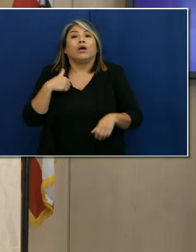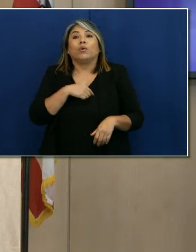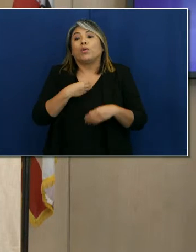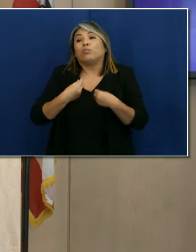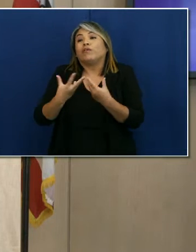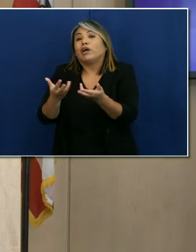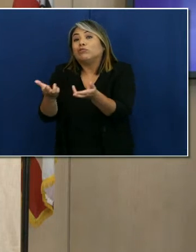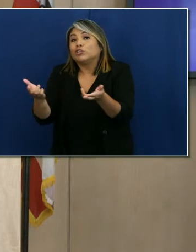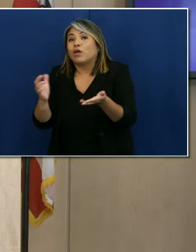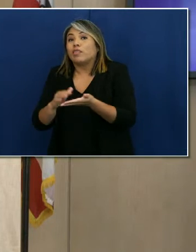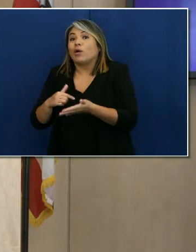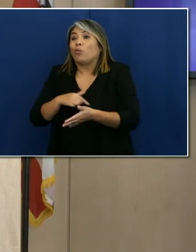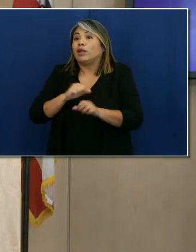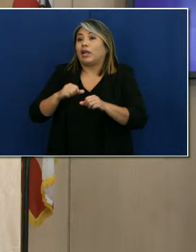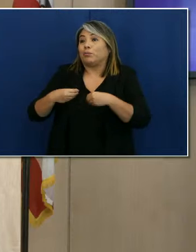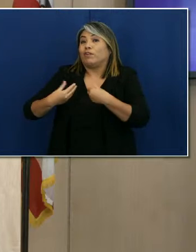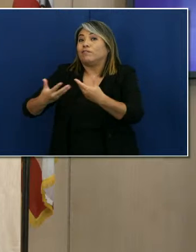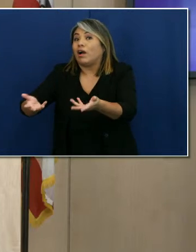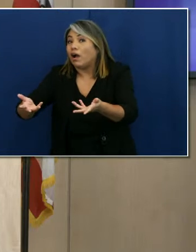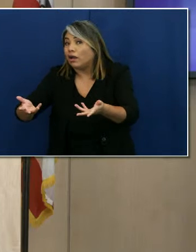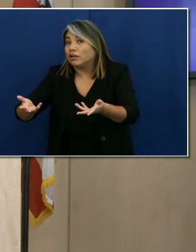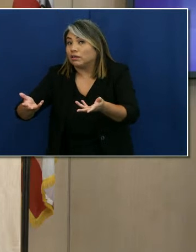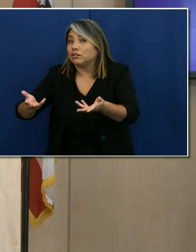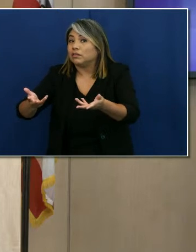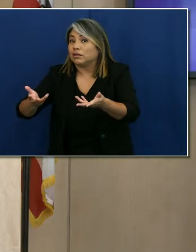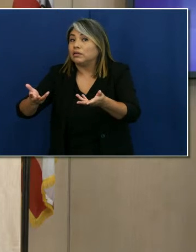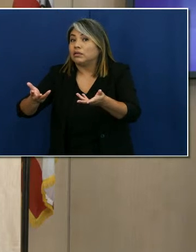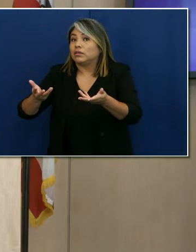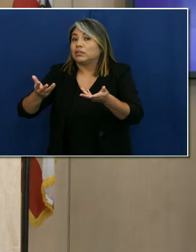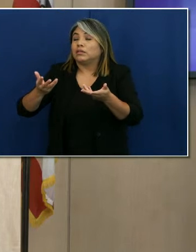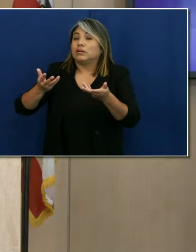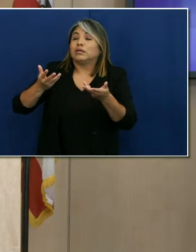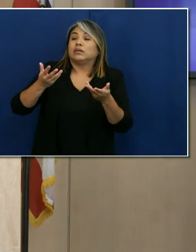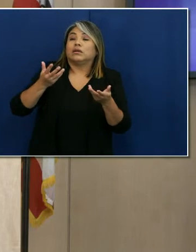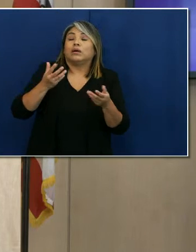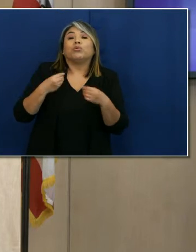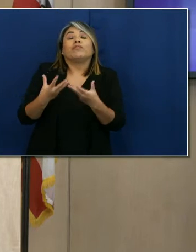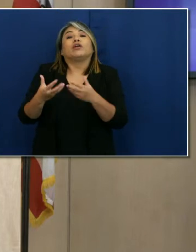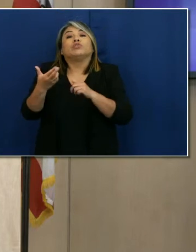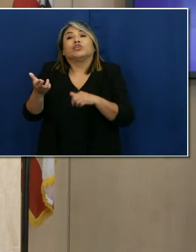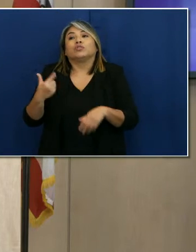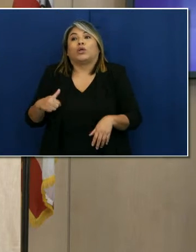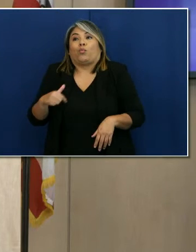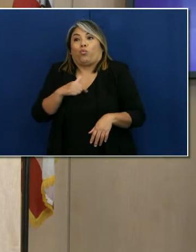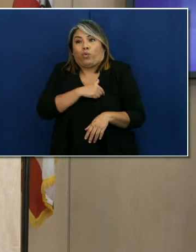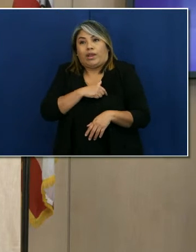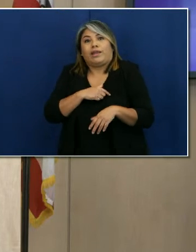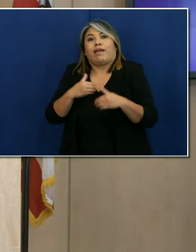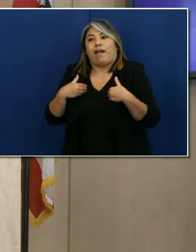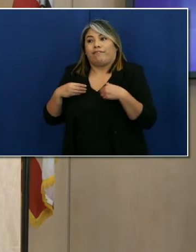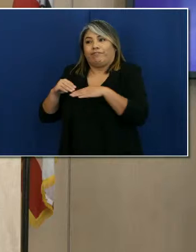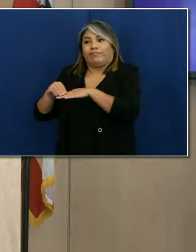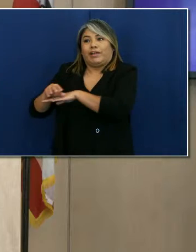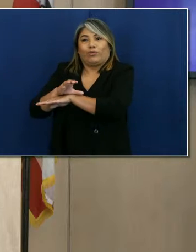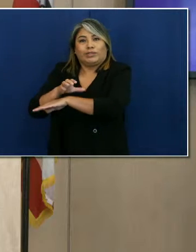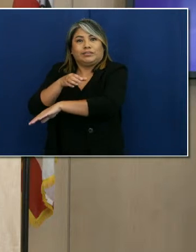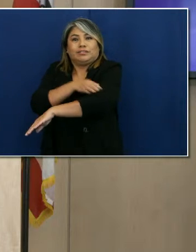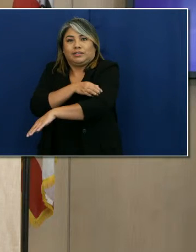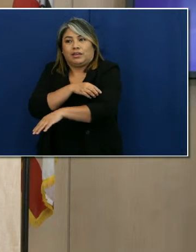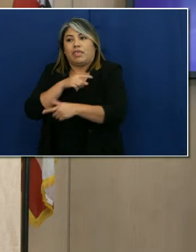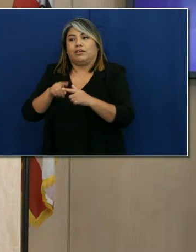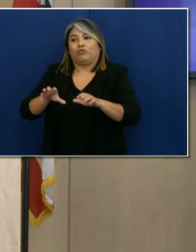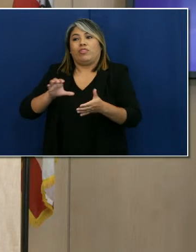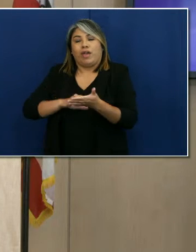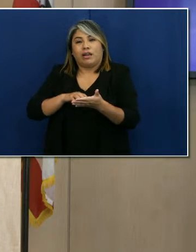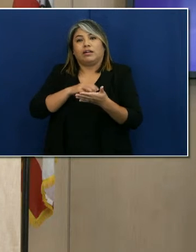resources that we can provide, and provide the resources where we have influence, and do that to help